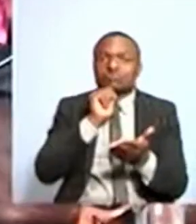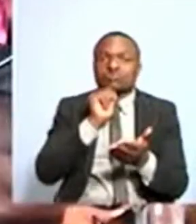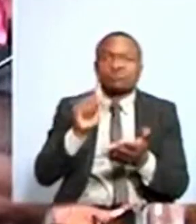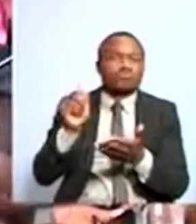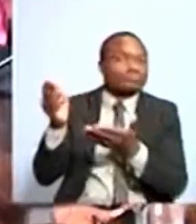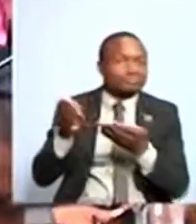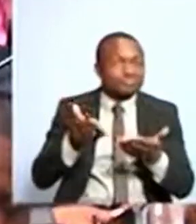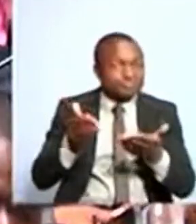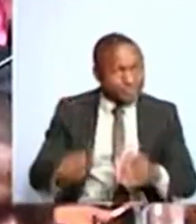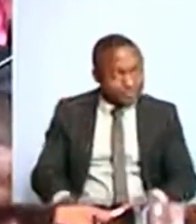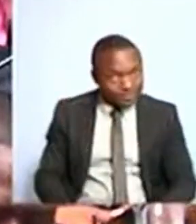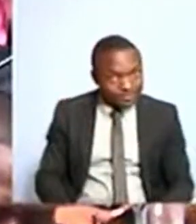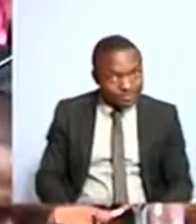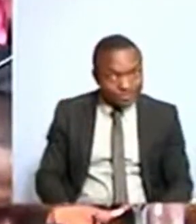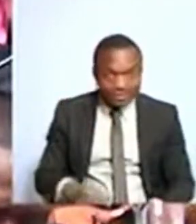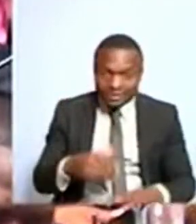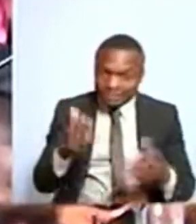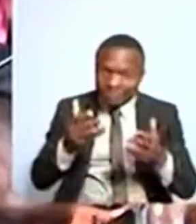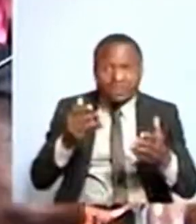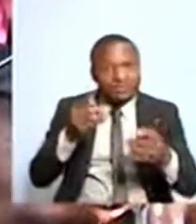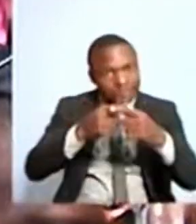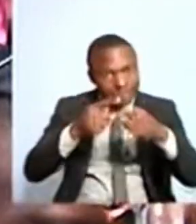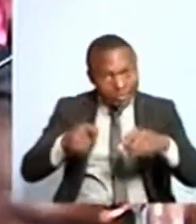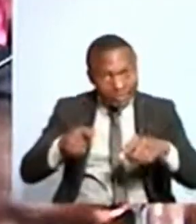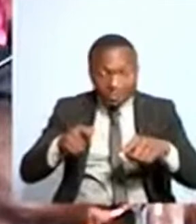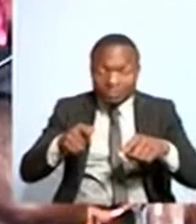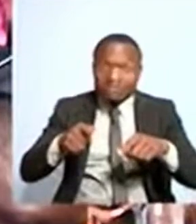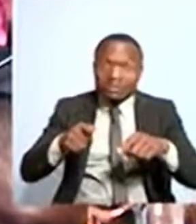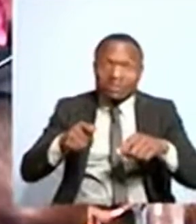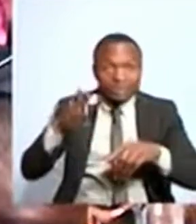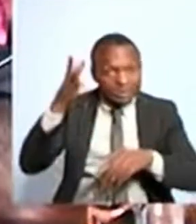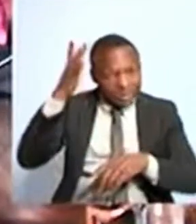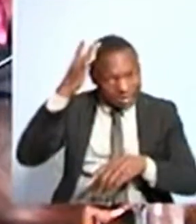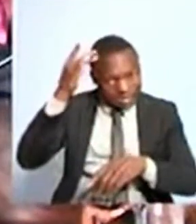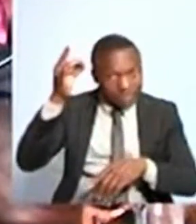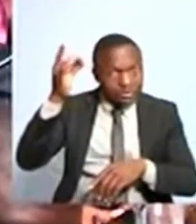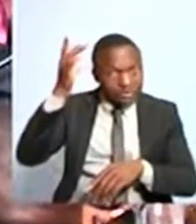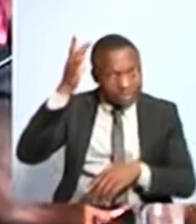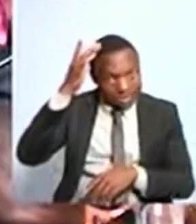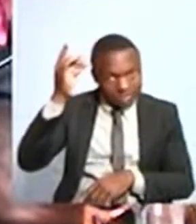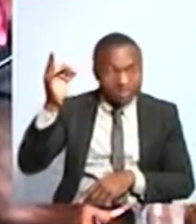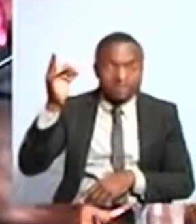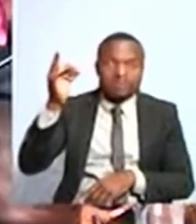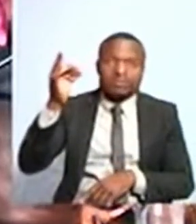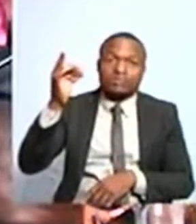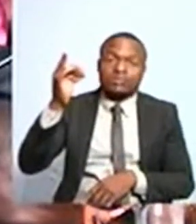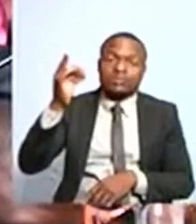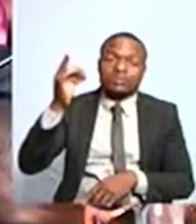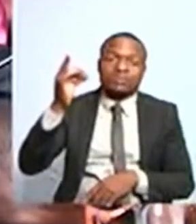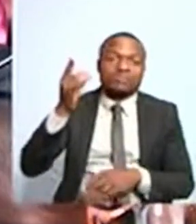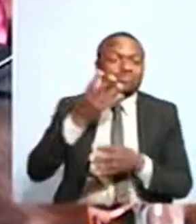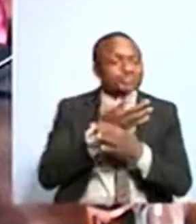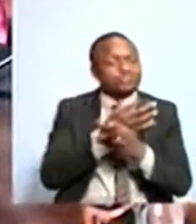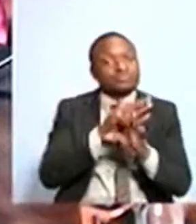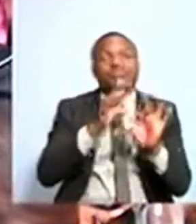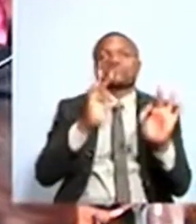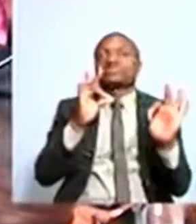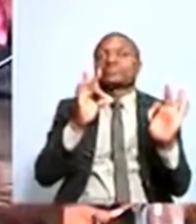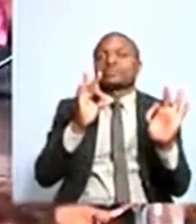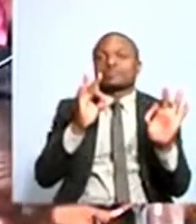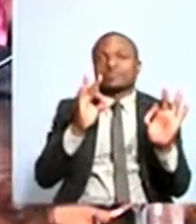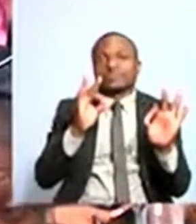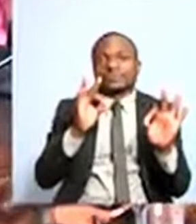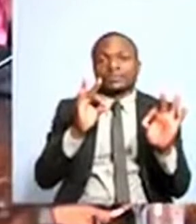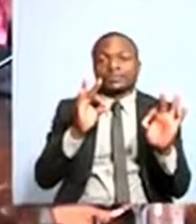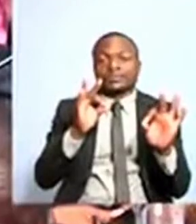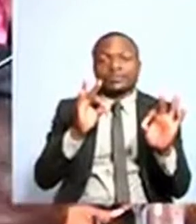At the end of the day, criminals will be heroized at the expense of the majority Zambians who need